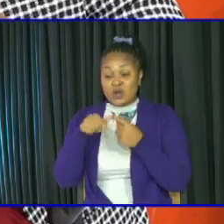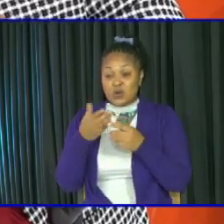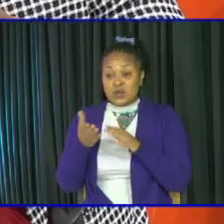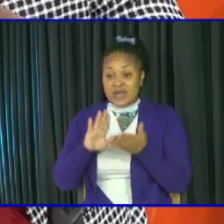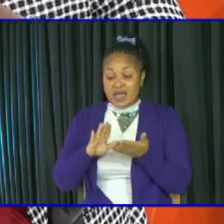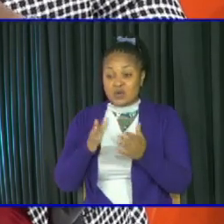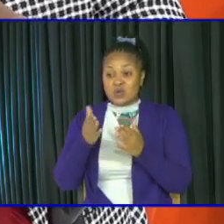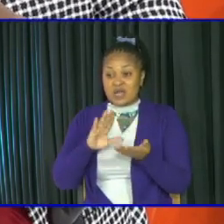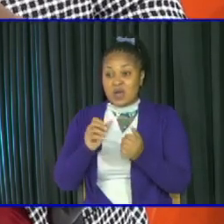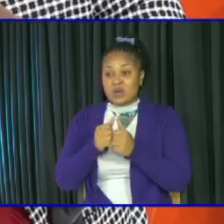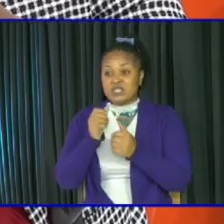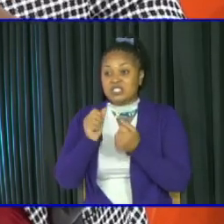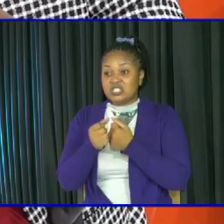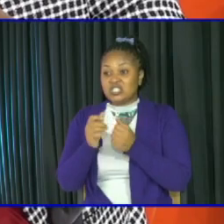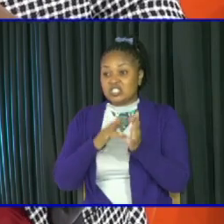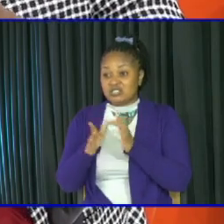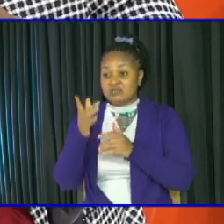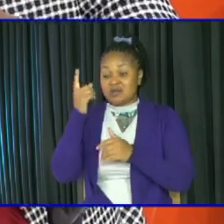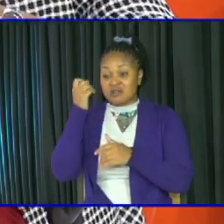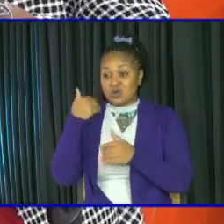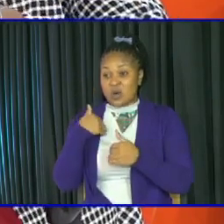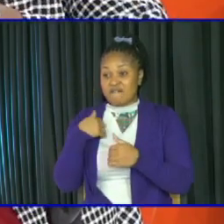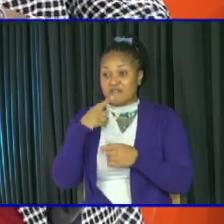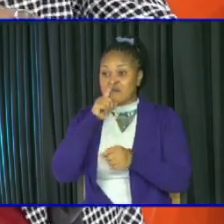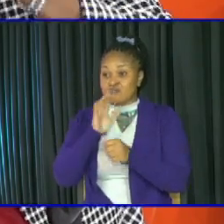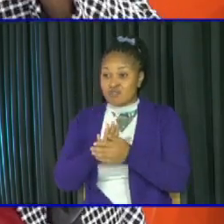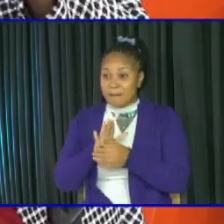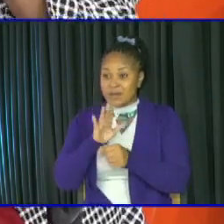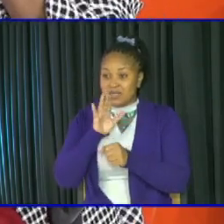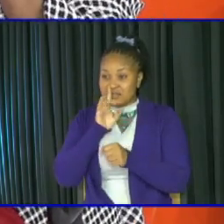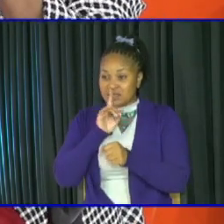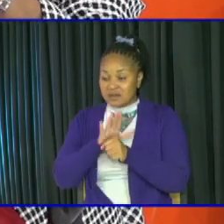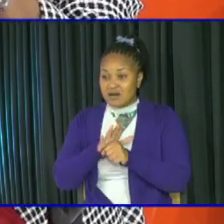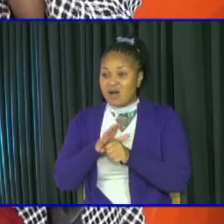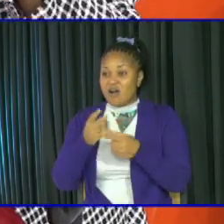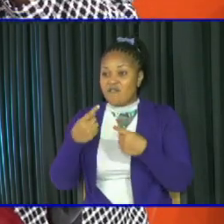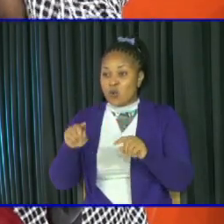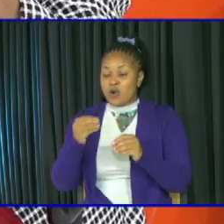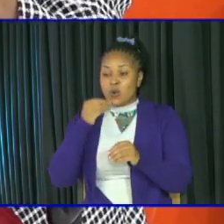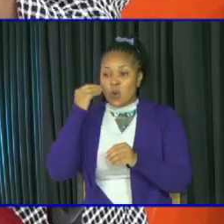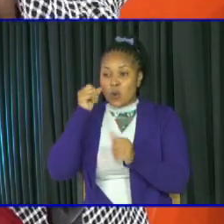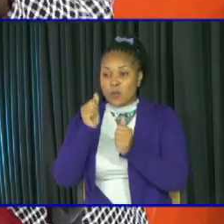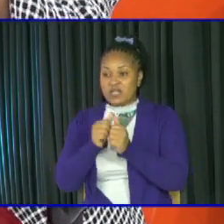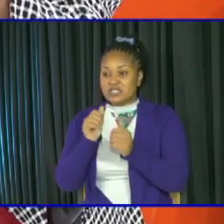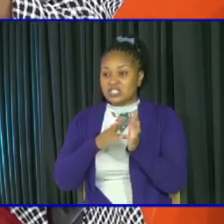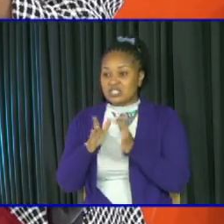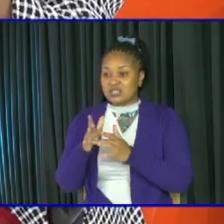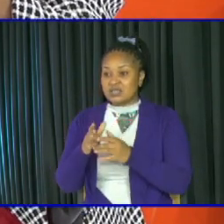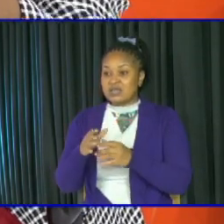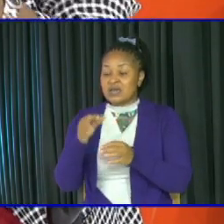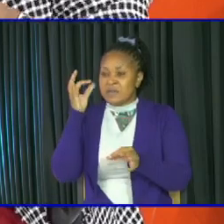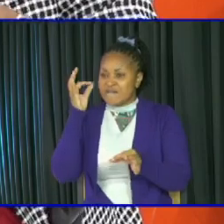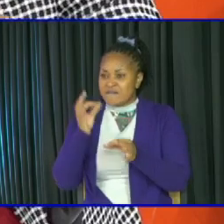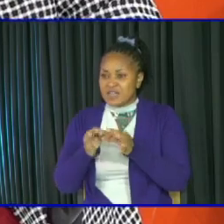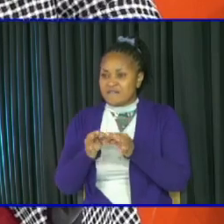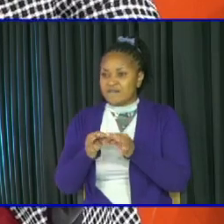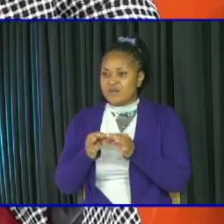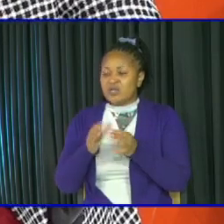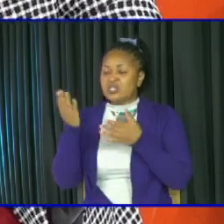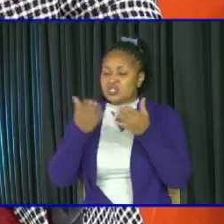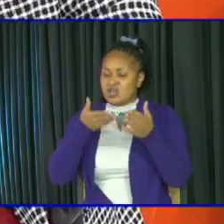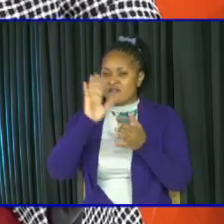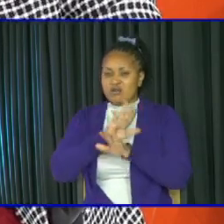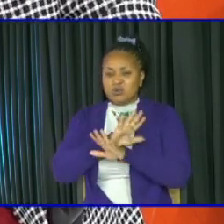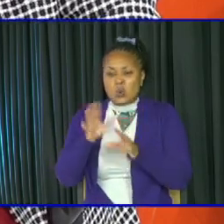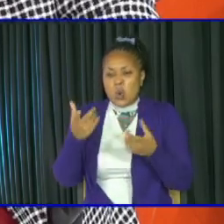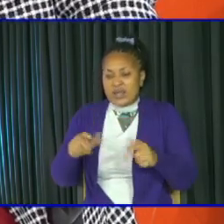the line and we have the promise of going home with Jesus. Keep faithful, serve God, let no one steal your joy and let us